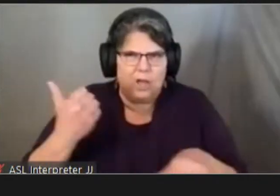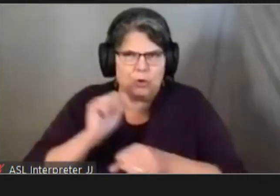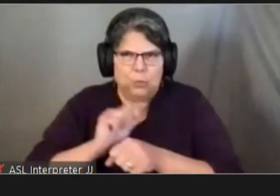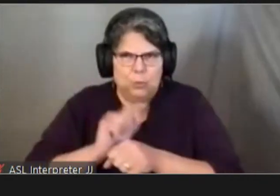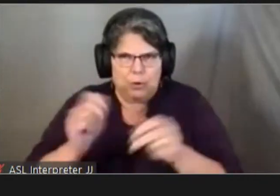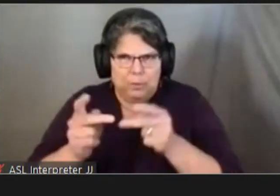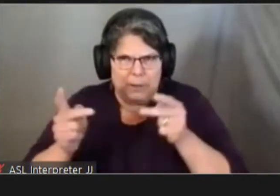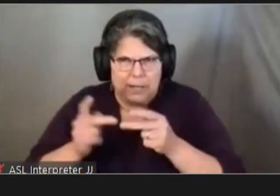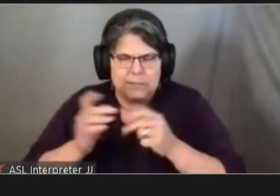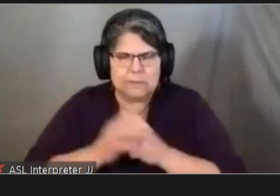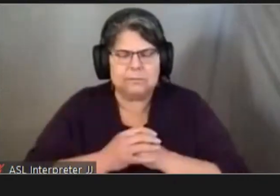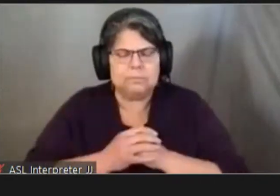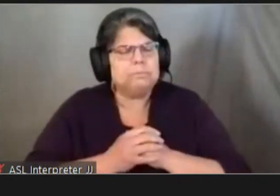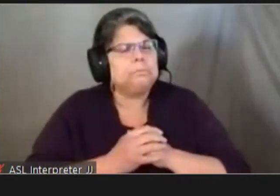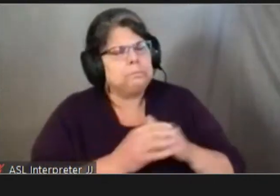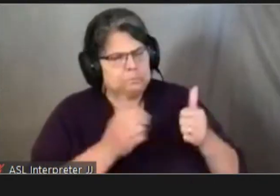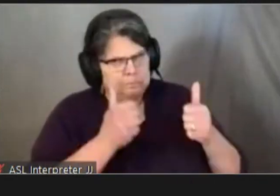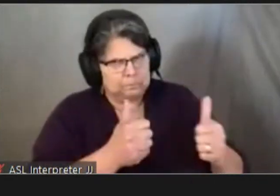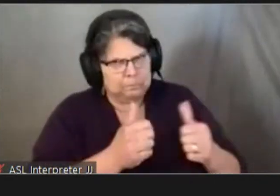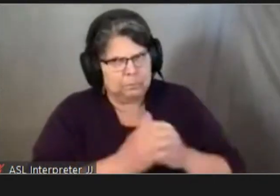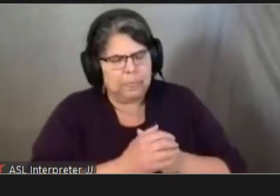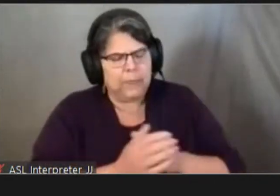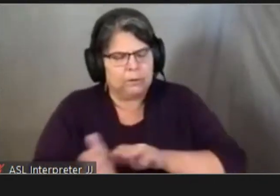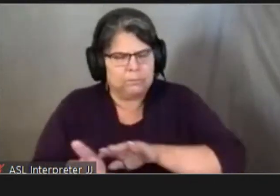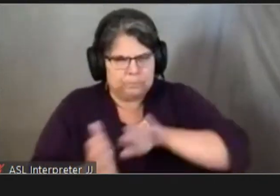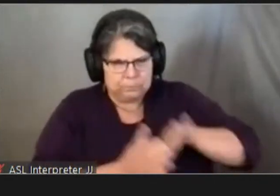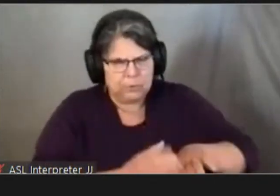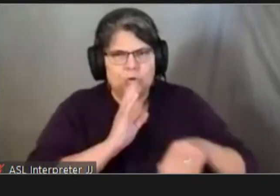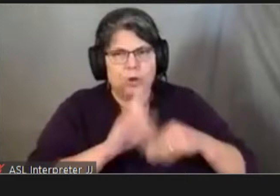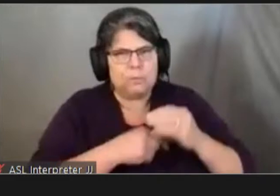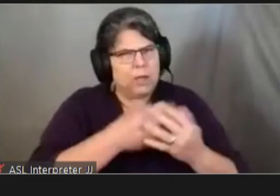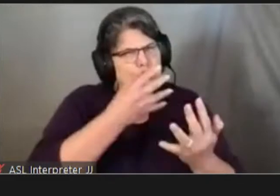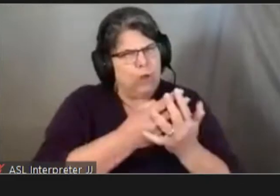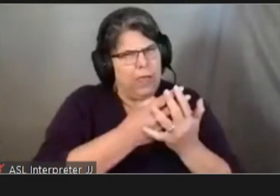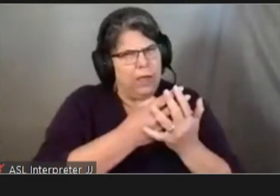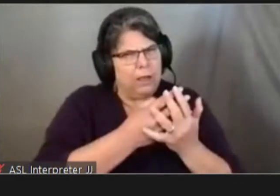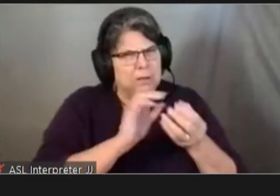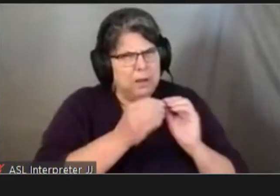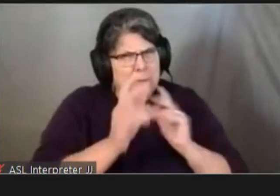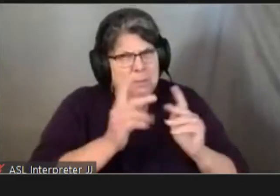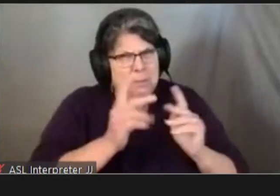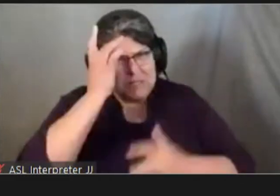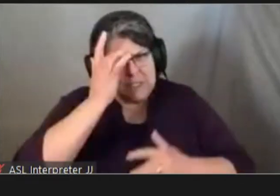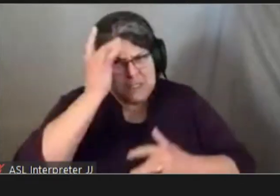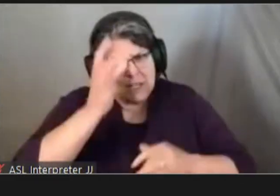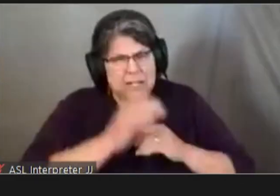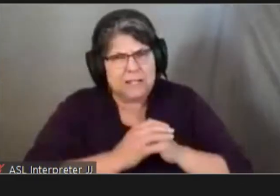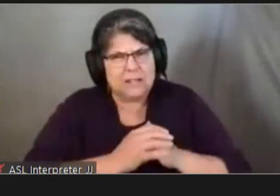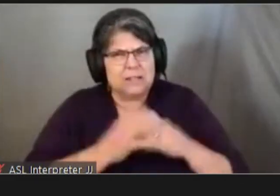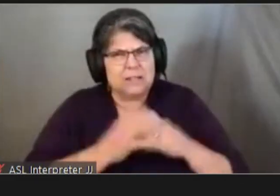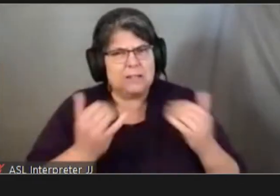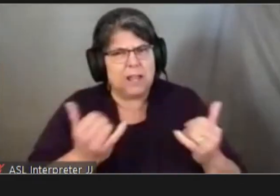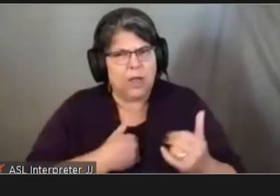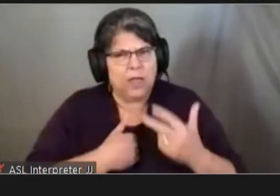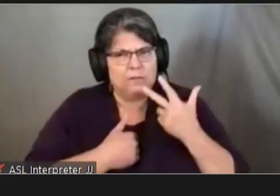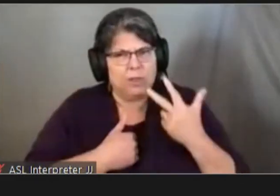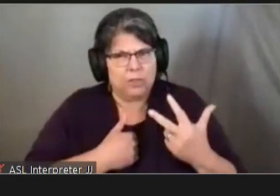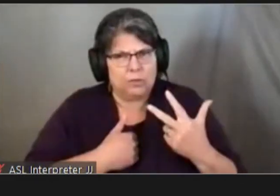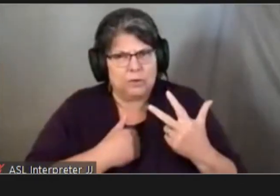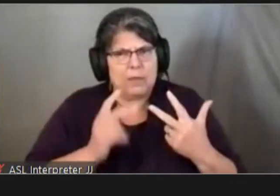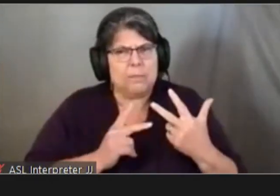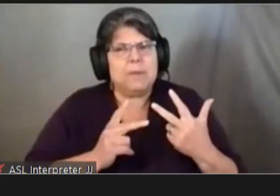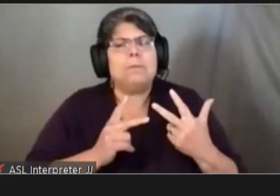And in terms of the jail outbreak, with the 3 current people